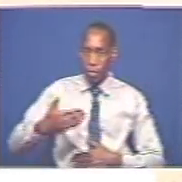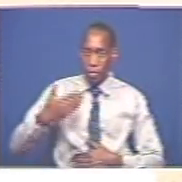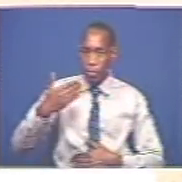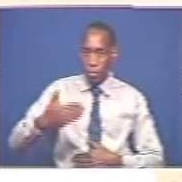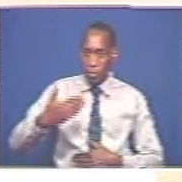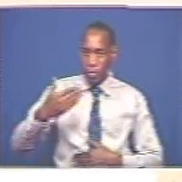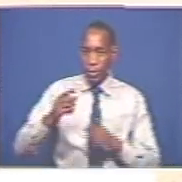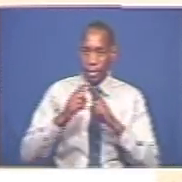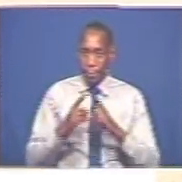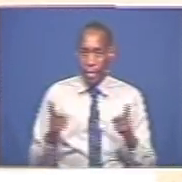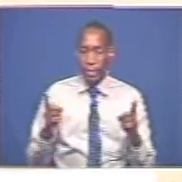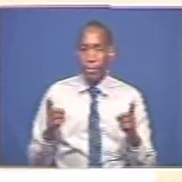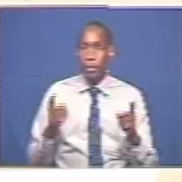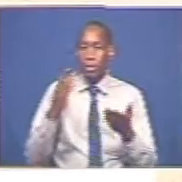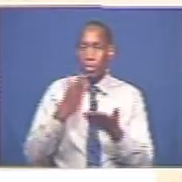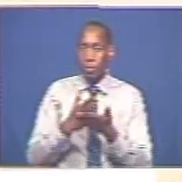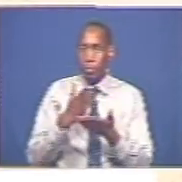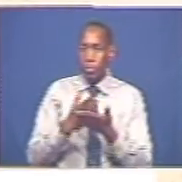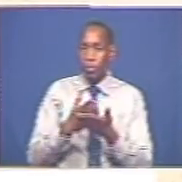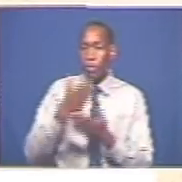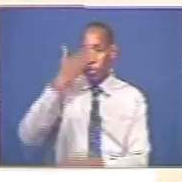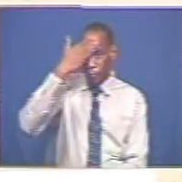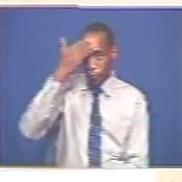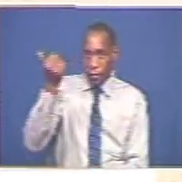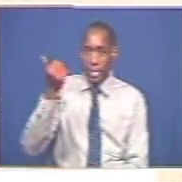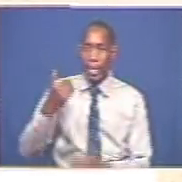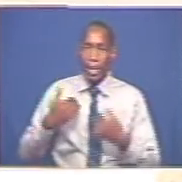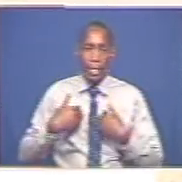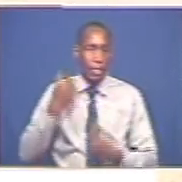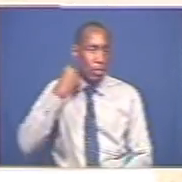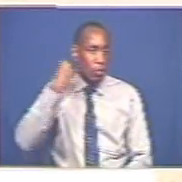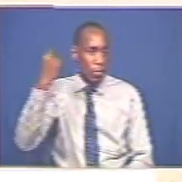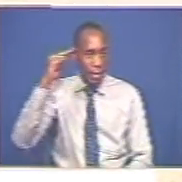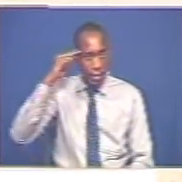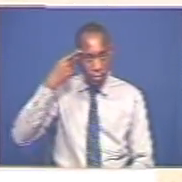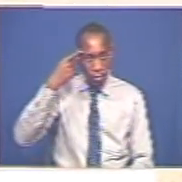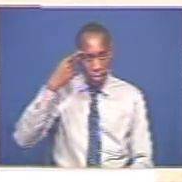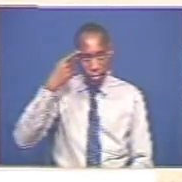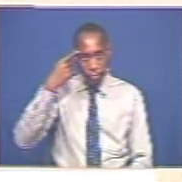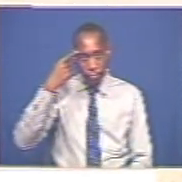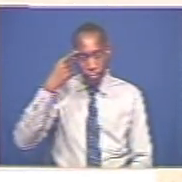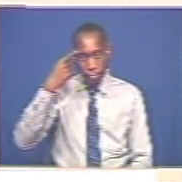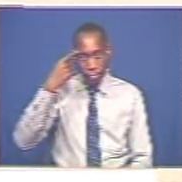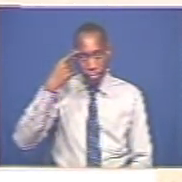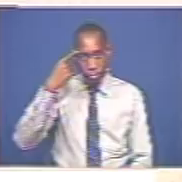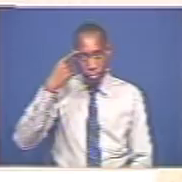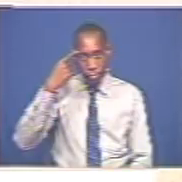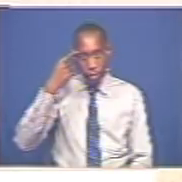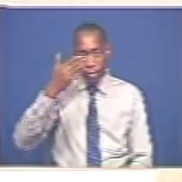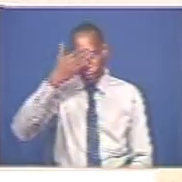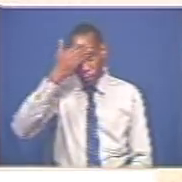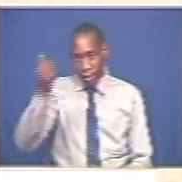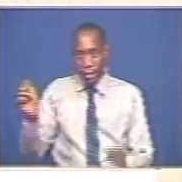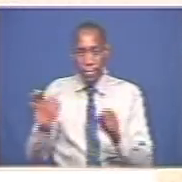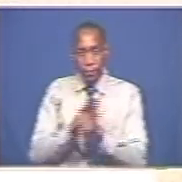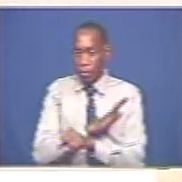But you actually tend to forget that you had suicidal thoughts. They completely disappear. And you forget that you have that